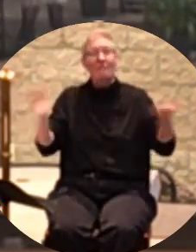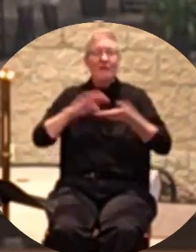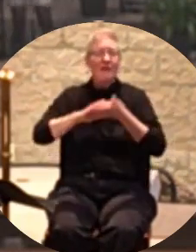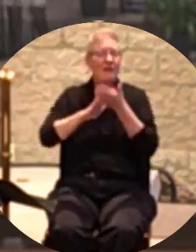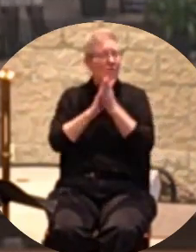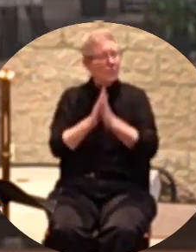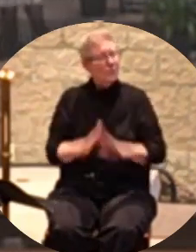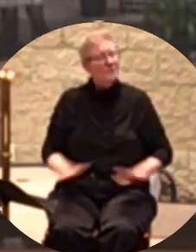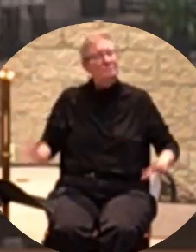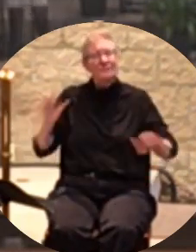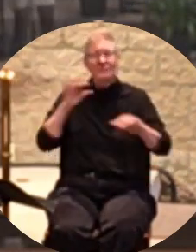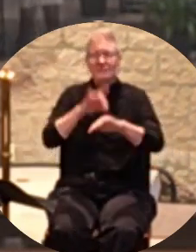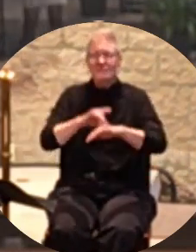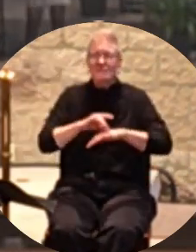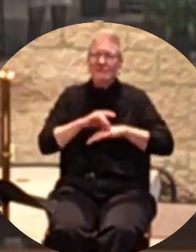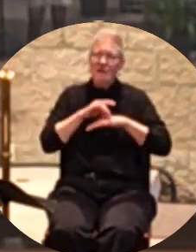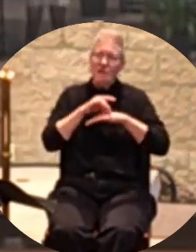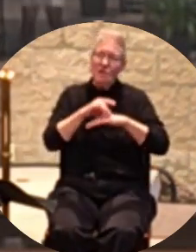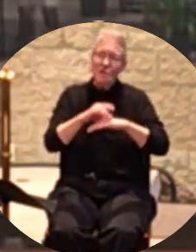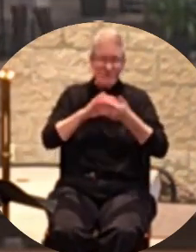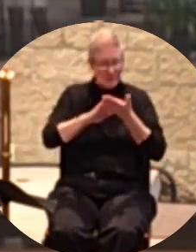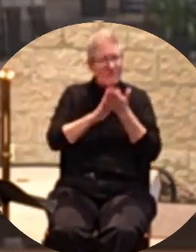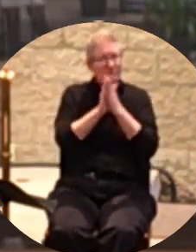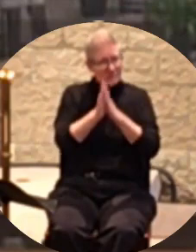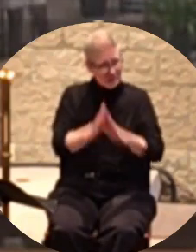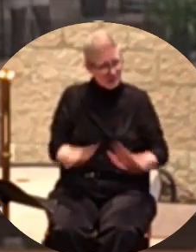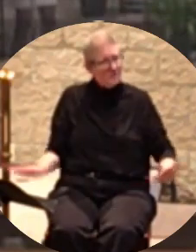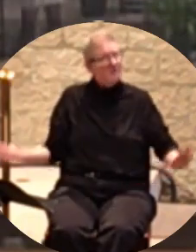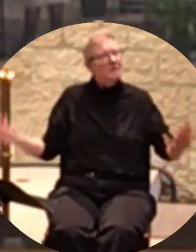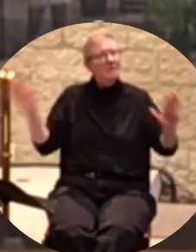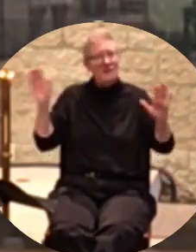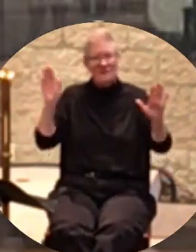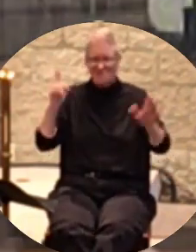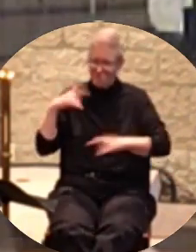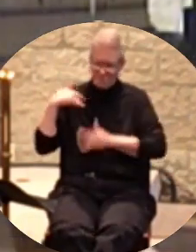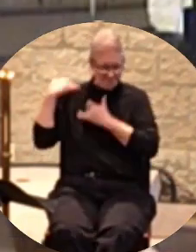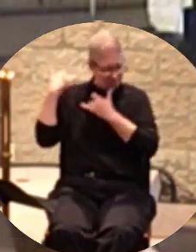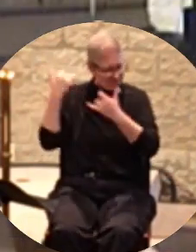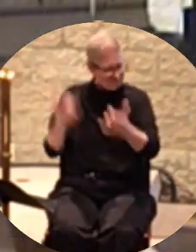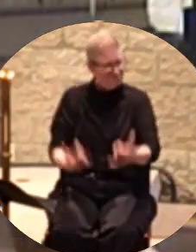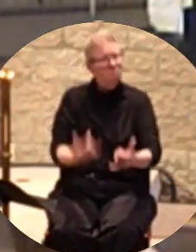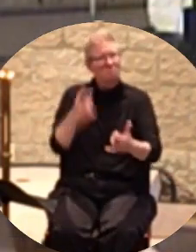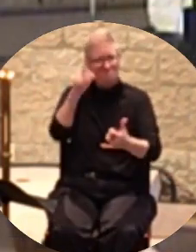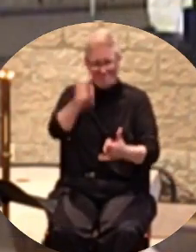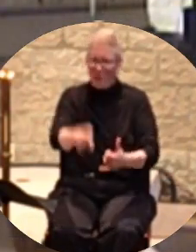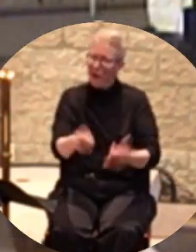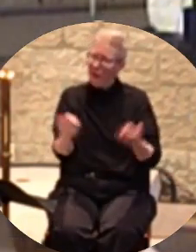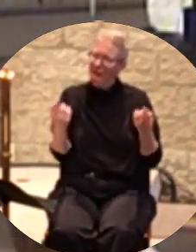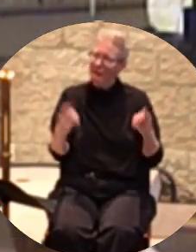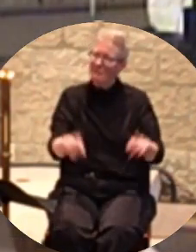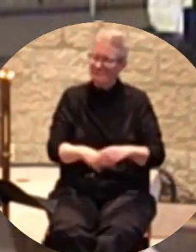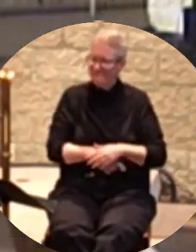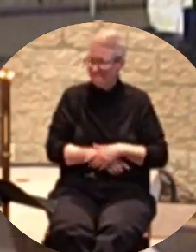Now there is peace on earth, the peace that was meant to be.